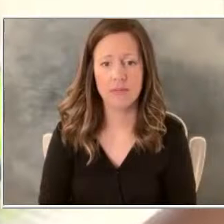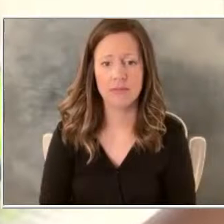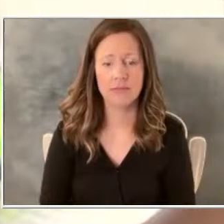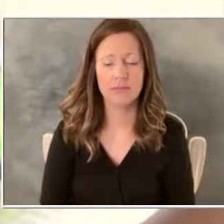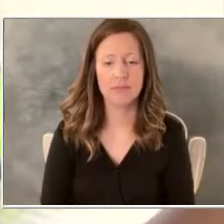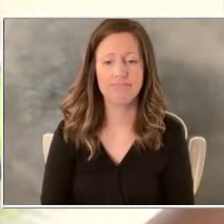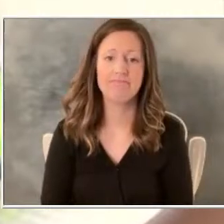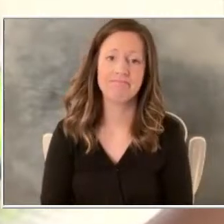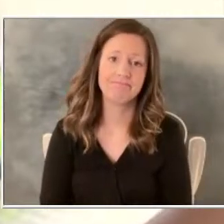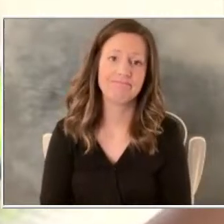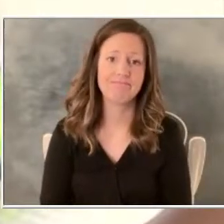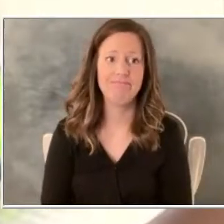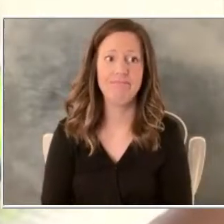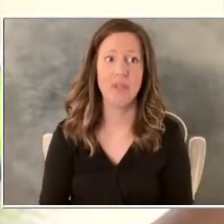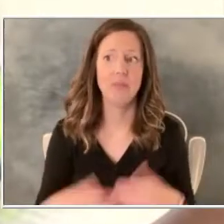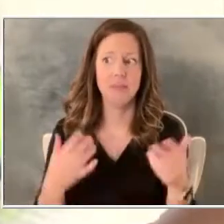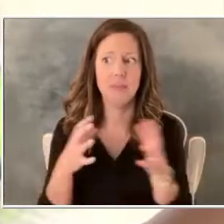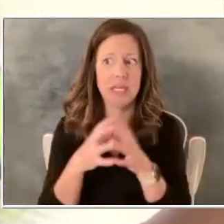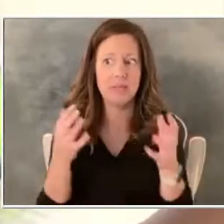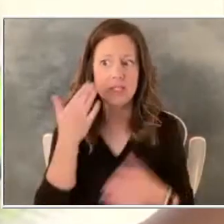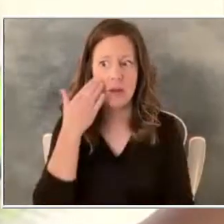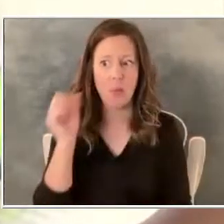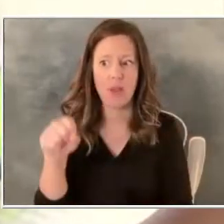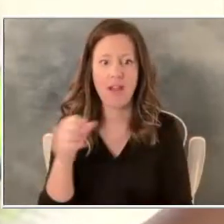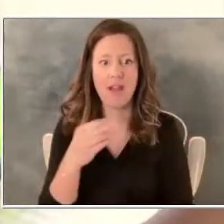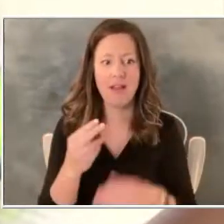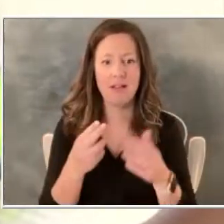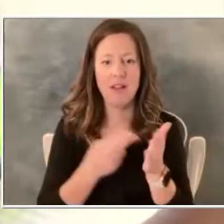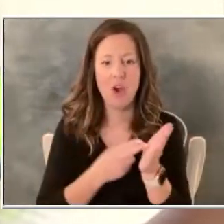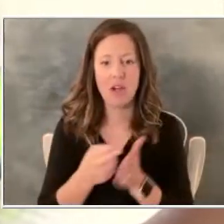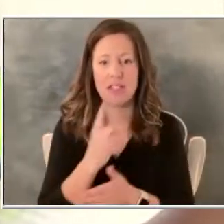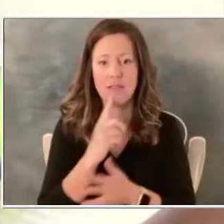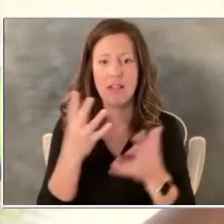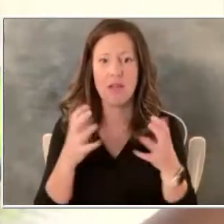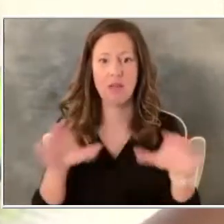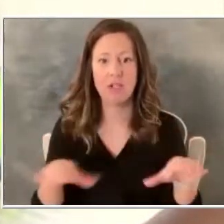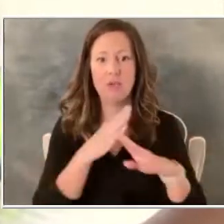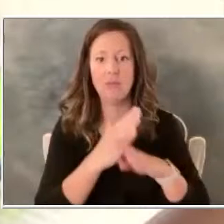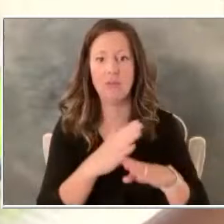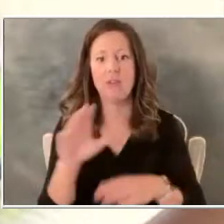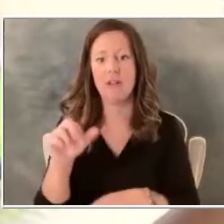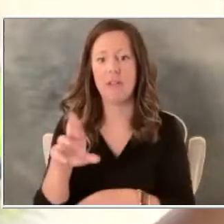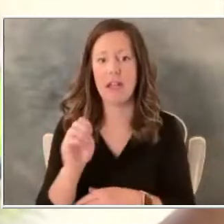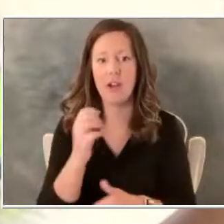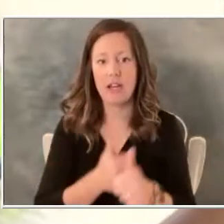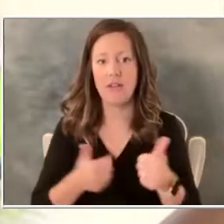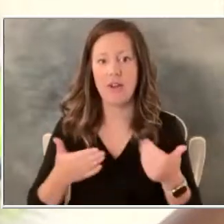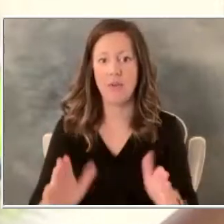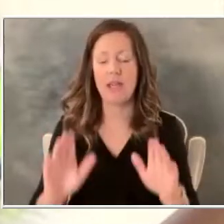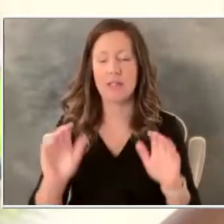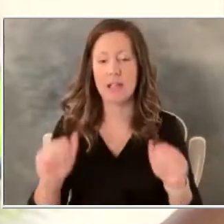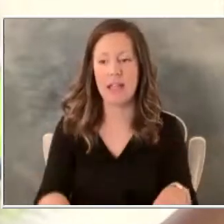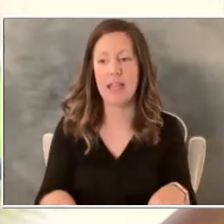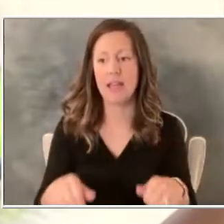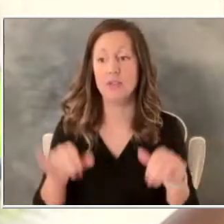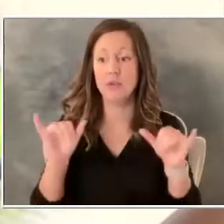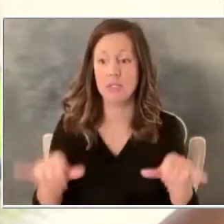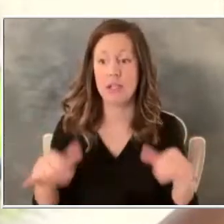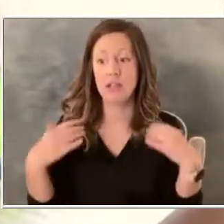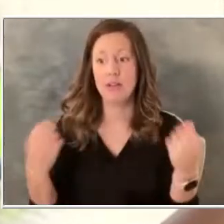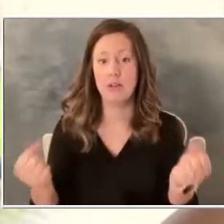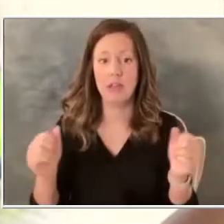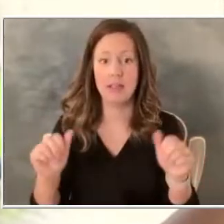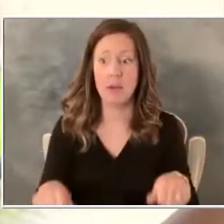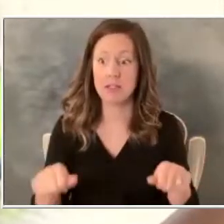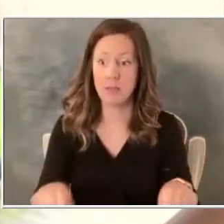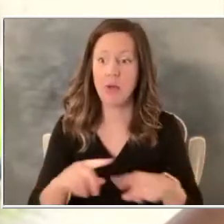Yeah, as far as I know, and honestly, I want to do preventative care in every way of my life that I can to keep myself as healthy as I can.